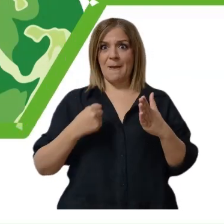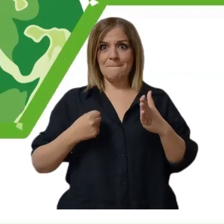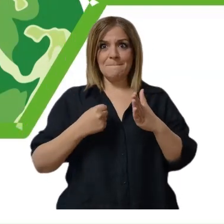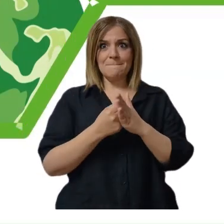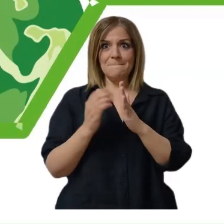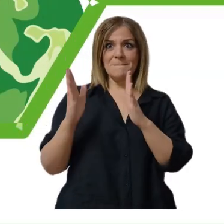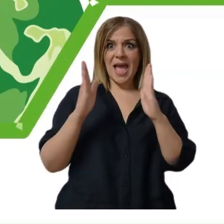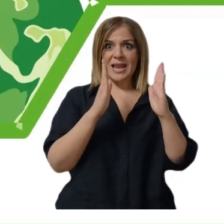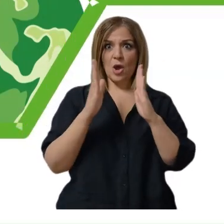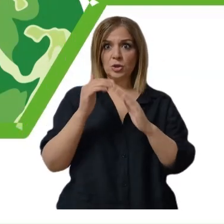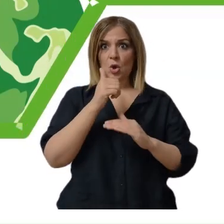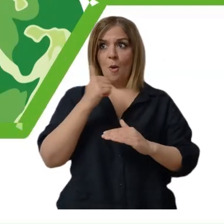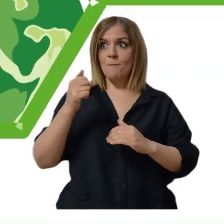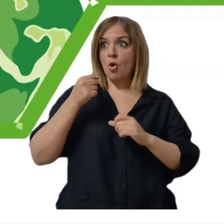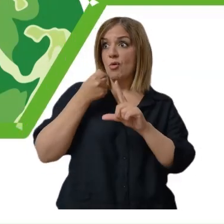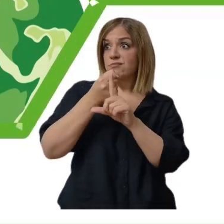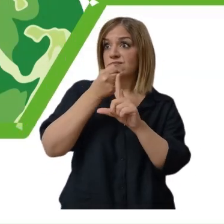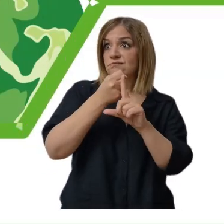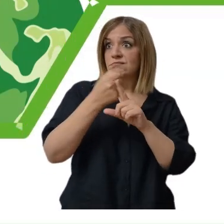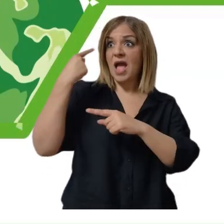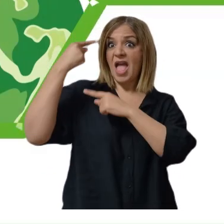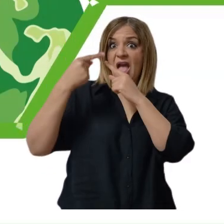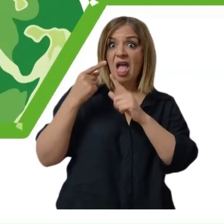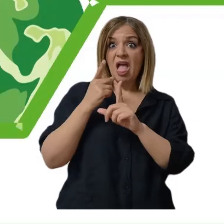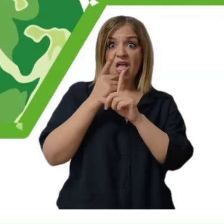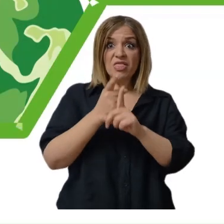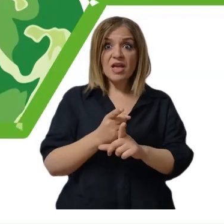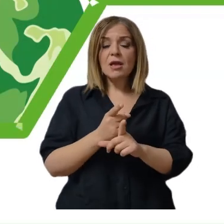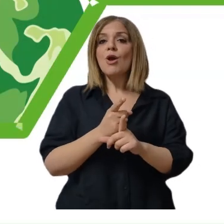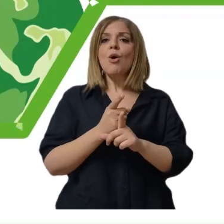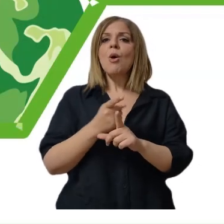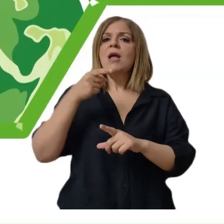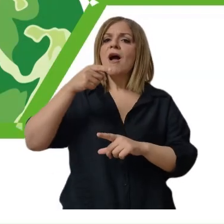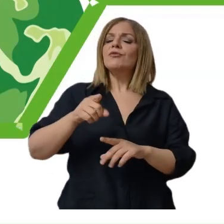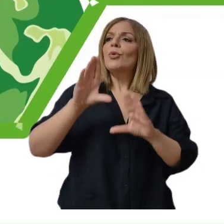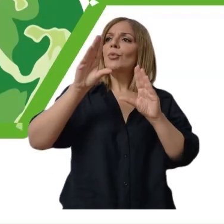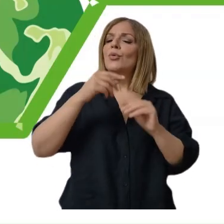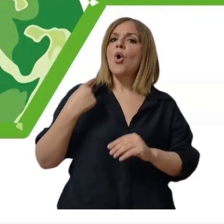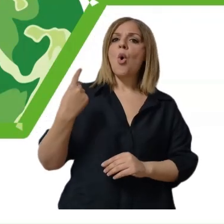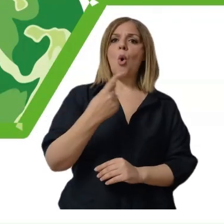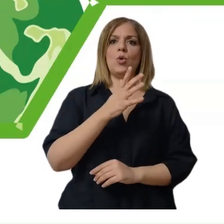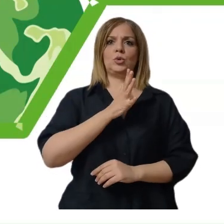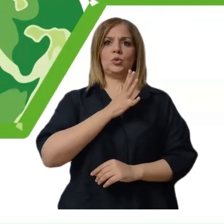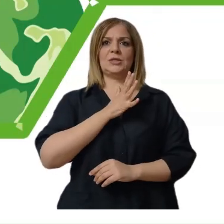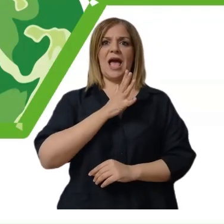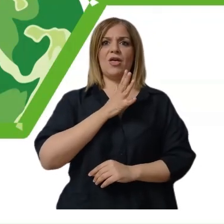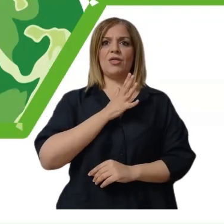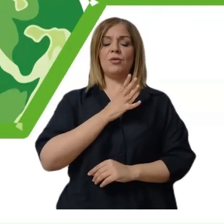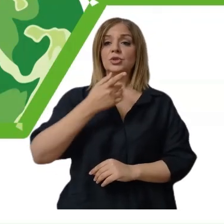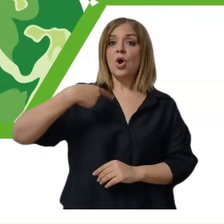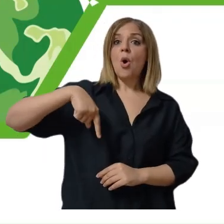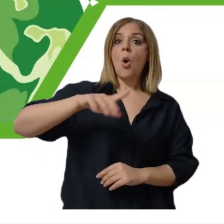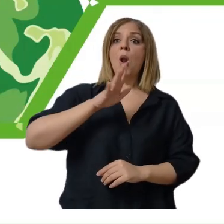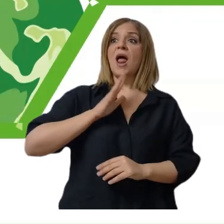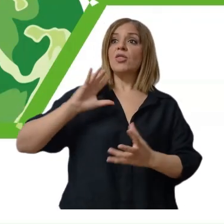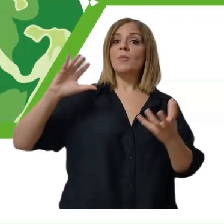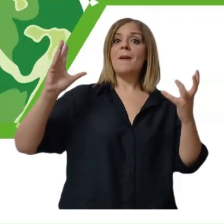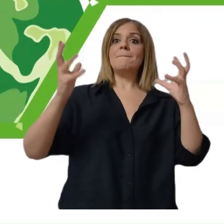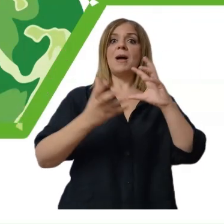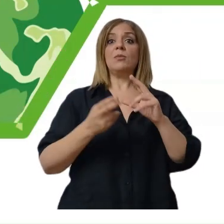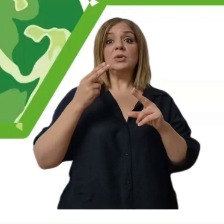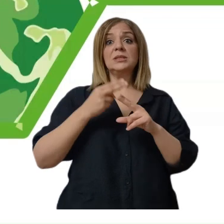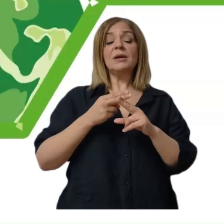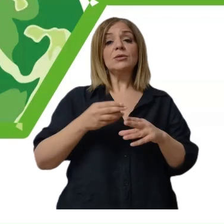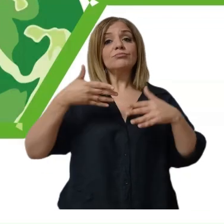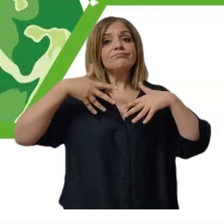limited only on activists and experts, but is something that concerns all of us, and all people around the world